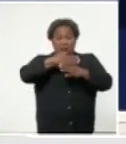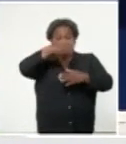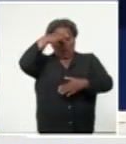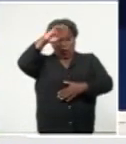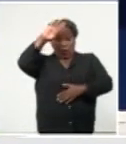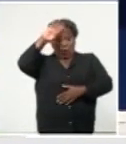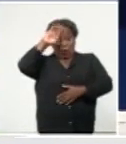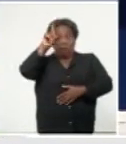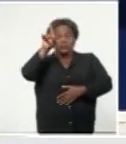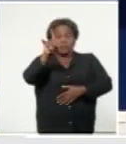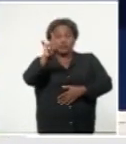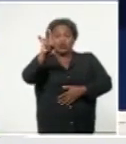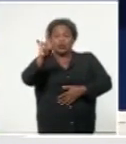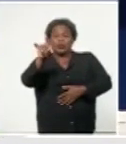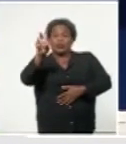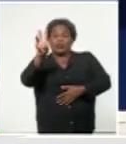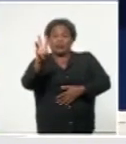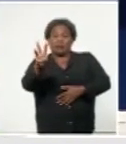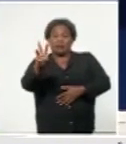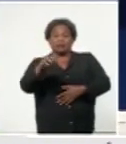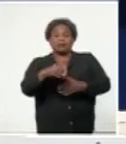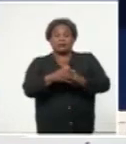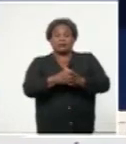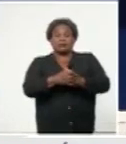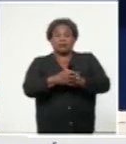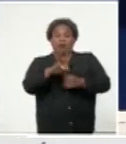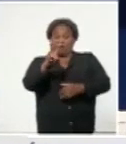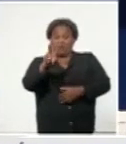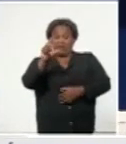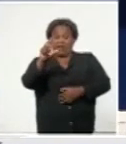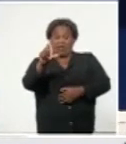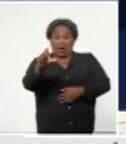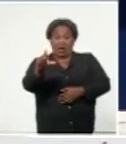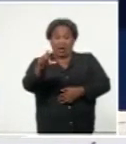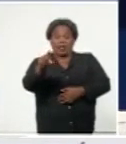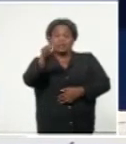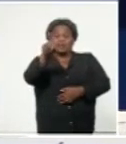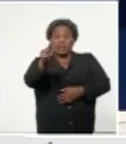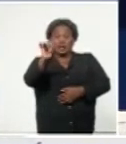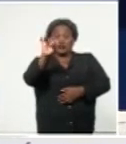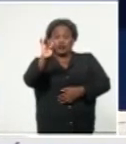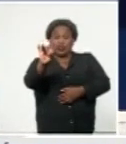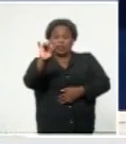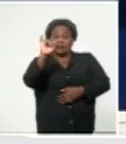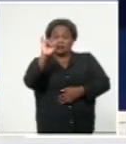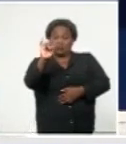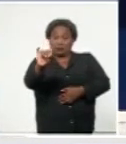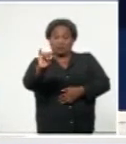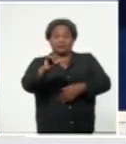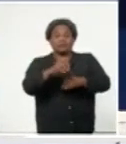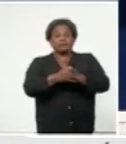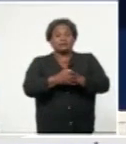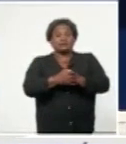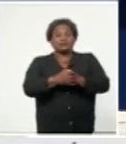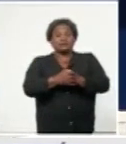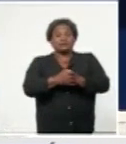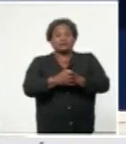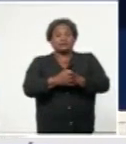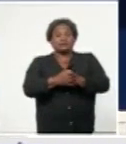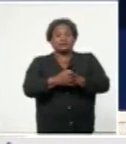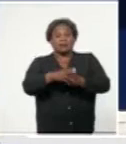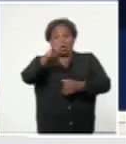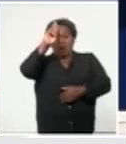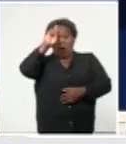469. In Santiago de Cuba, 193. In Villa Claras,